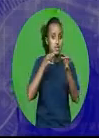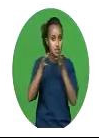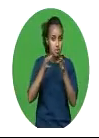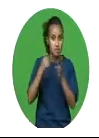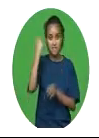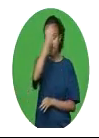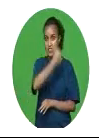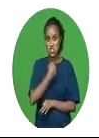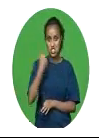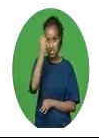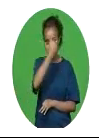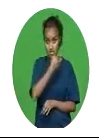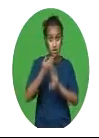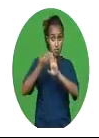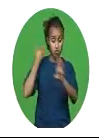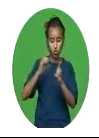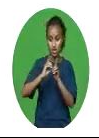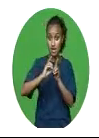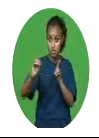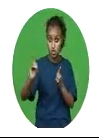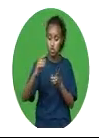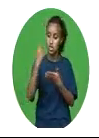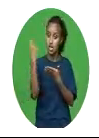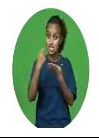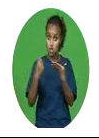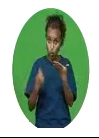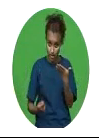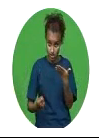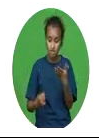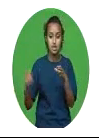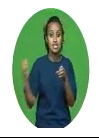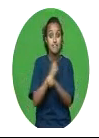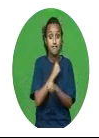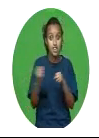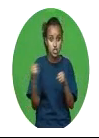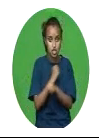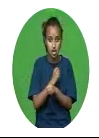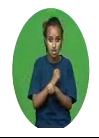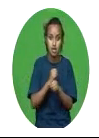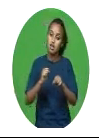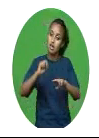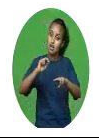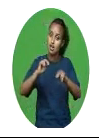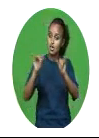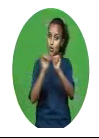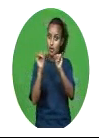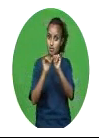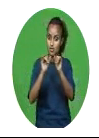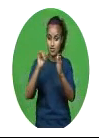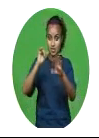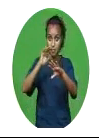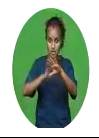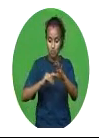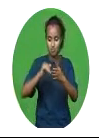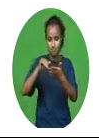feature. Before dimensioning the drawing, the functional requirements of the dimension have to be